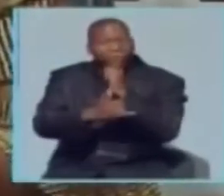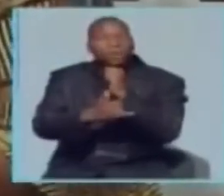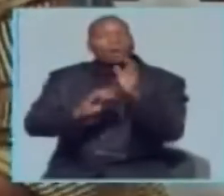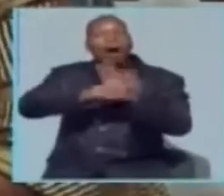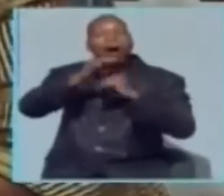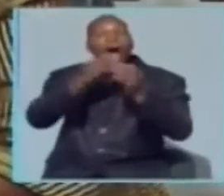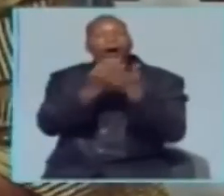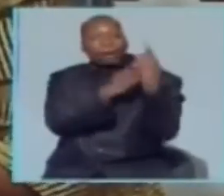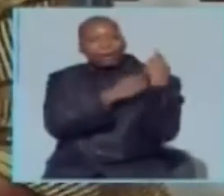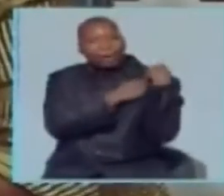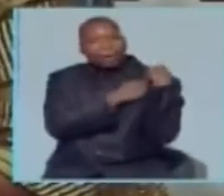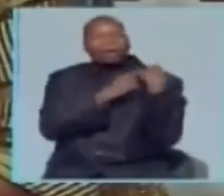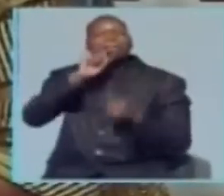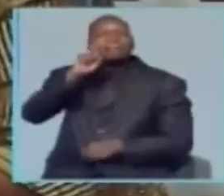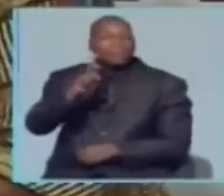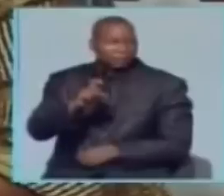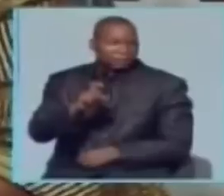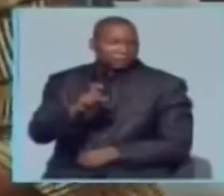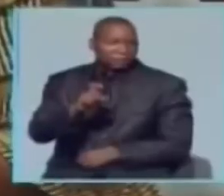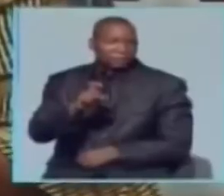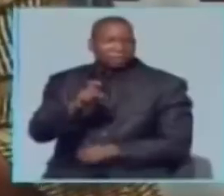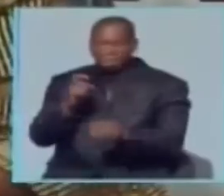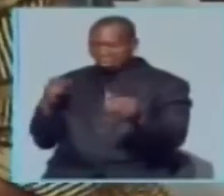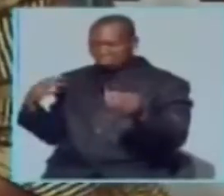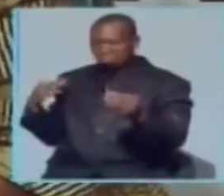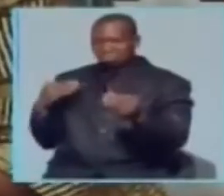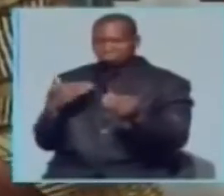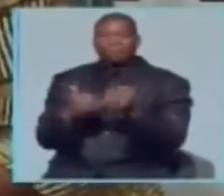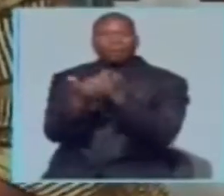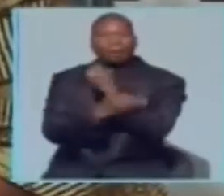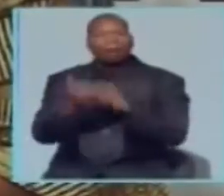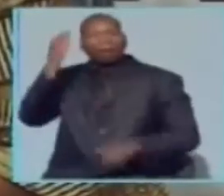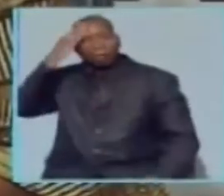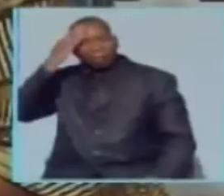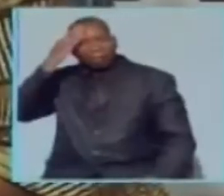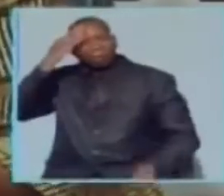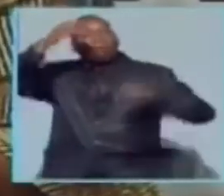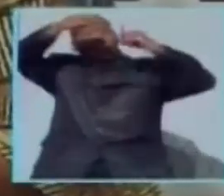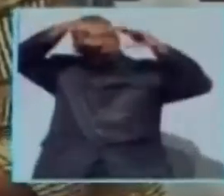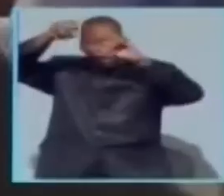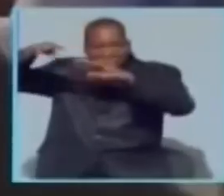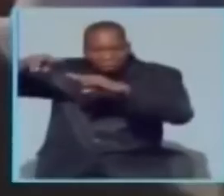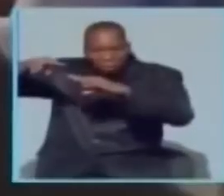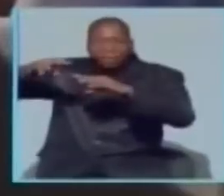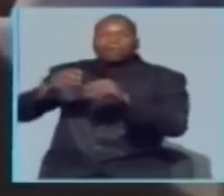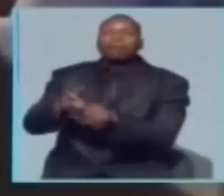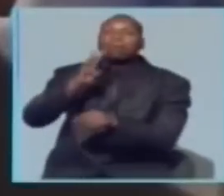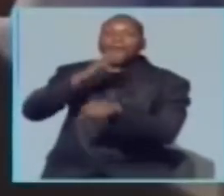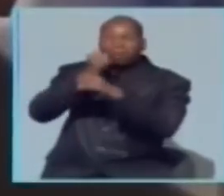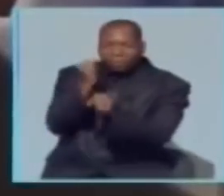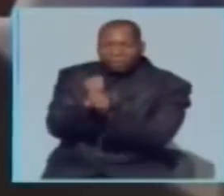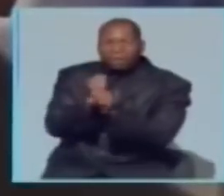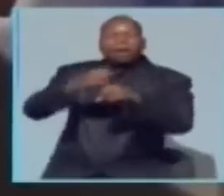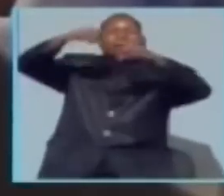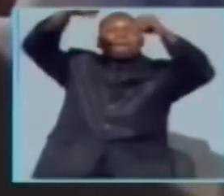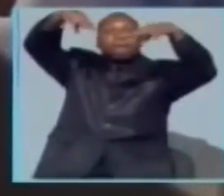fact, even the whole country, what we've known for a long time is ZESCO, through hydro generation, supplies us power in our